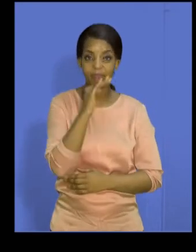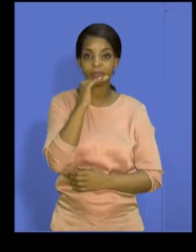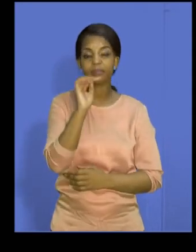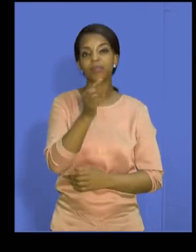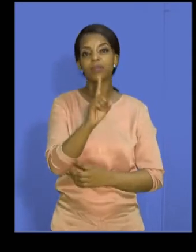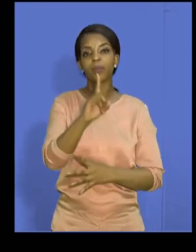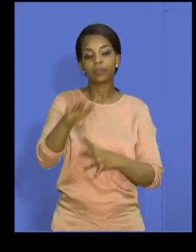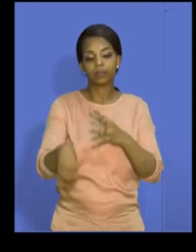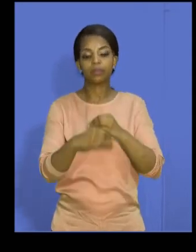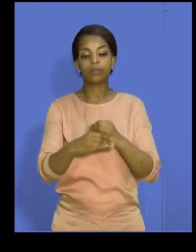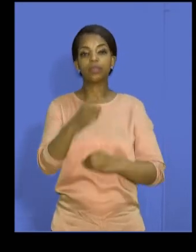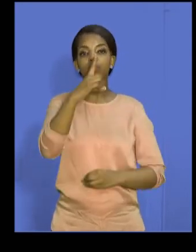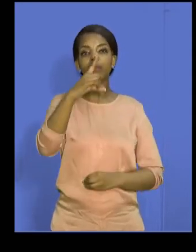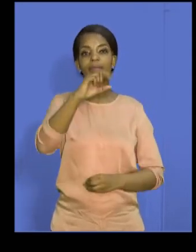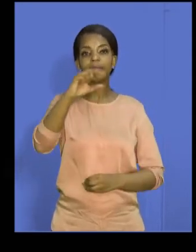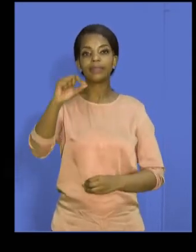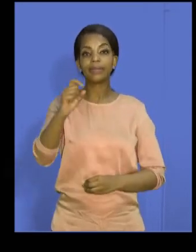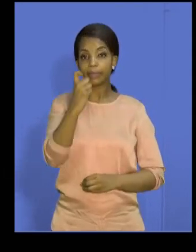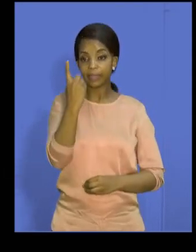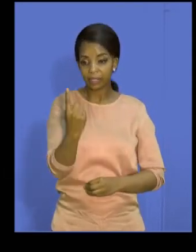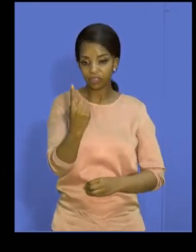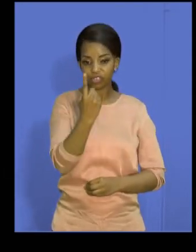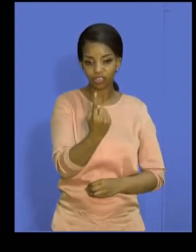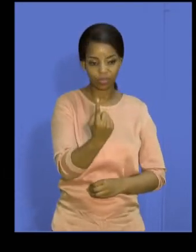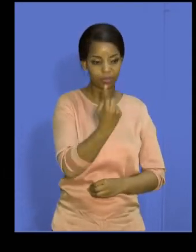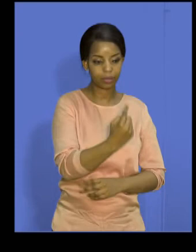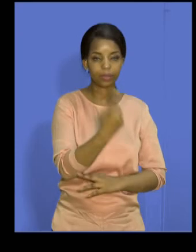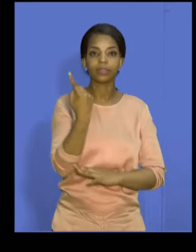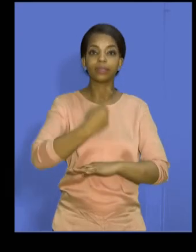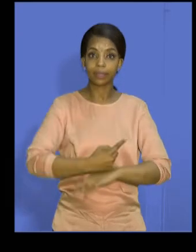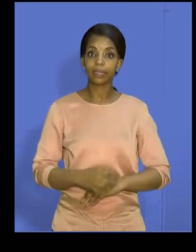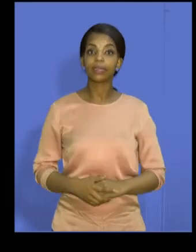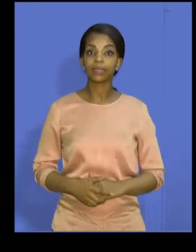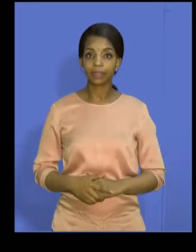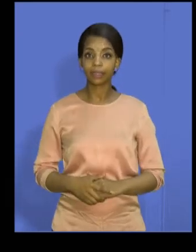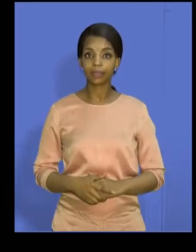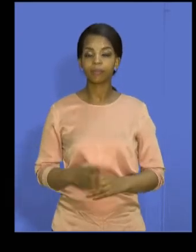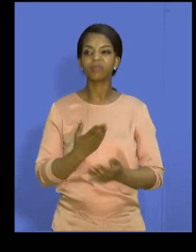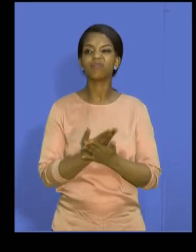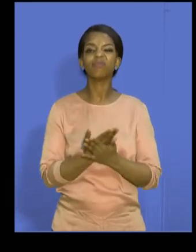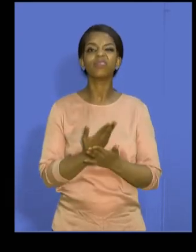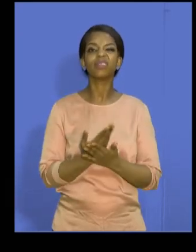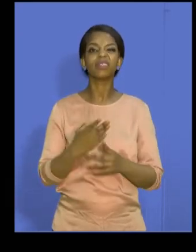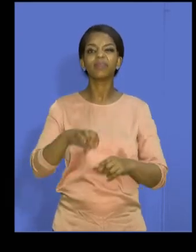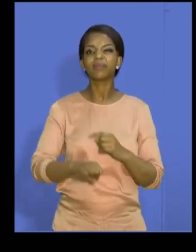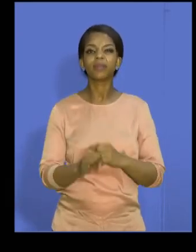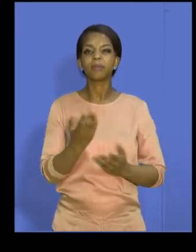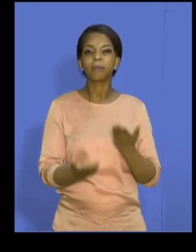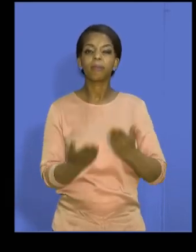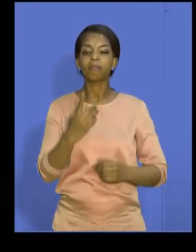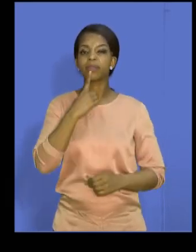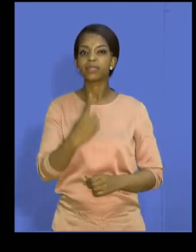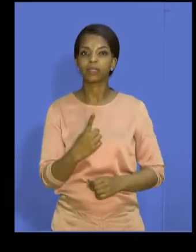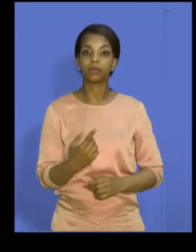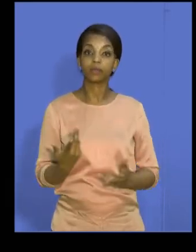day. So you can then tell us that if I want to find what the number of steps is,